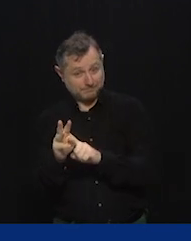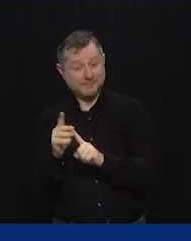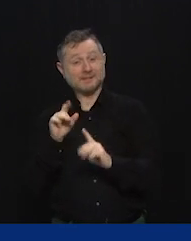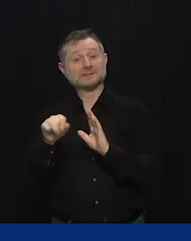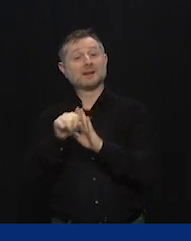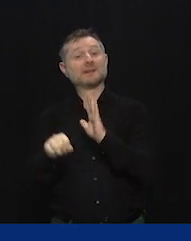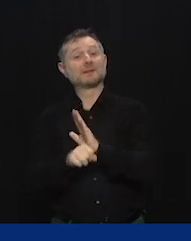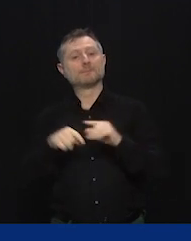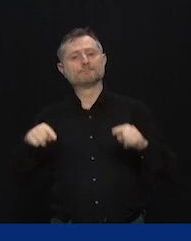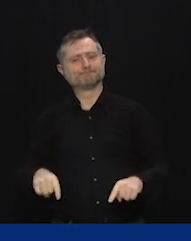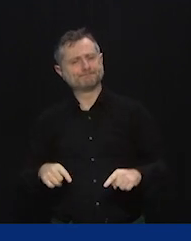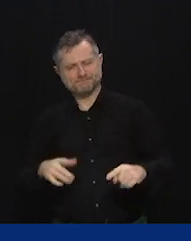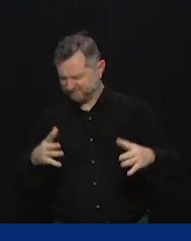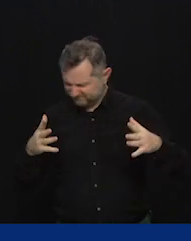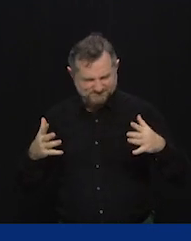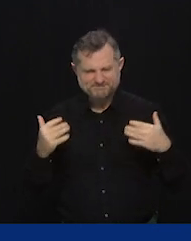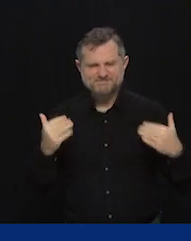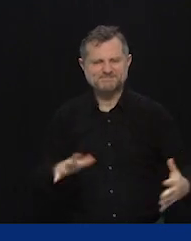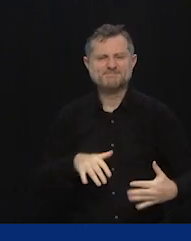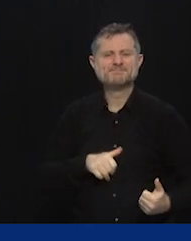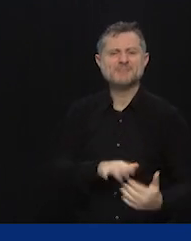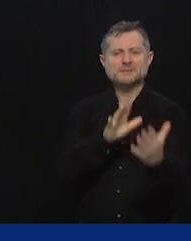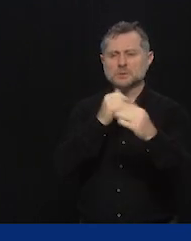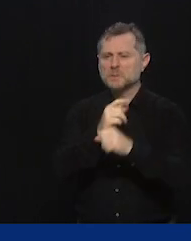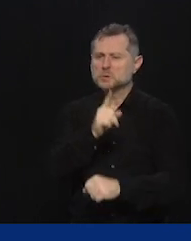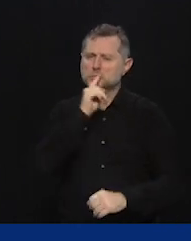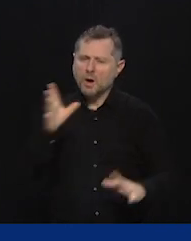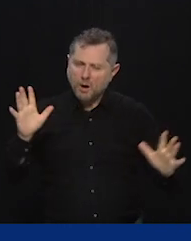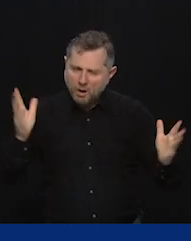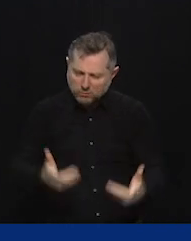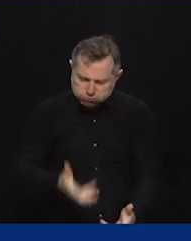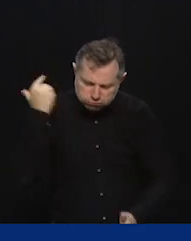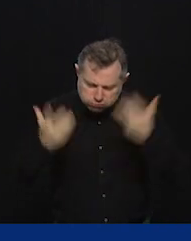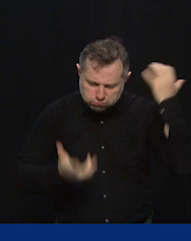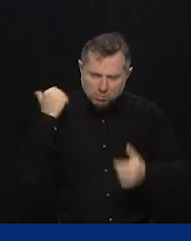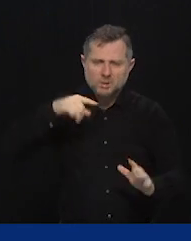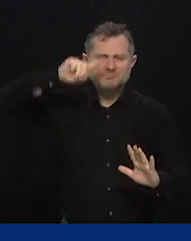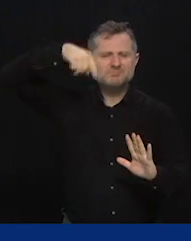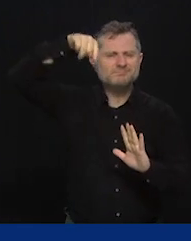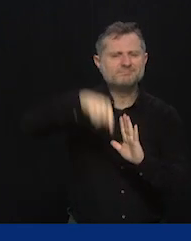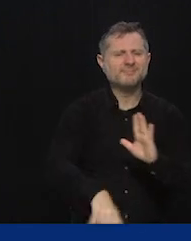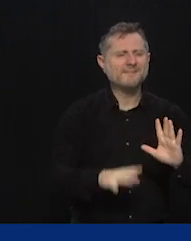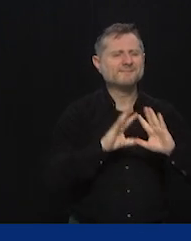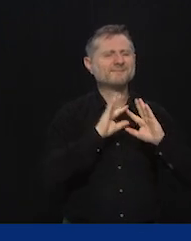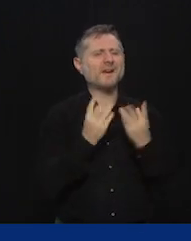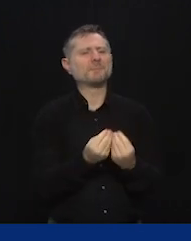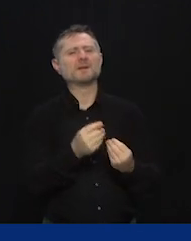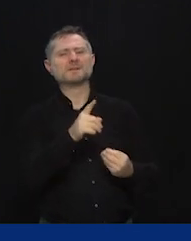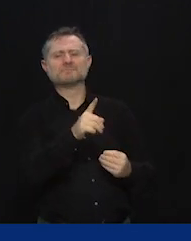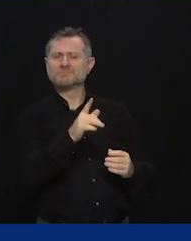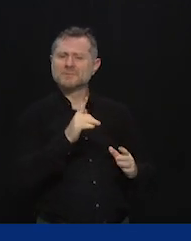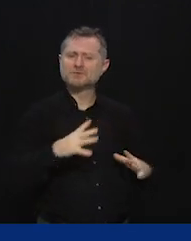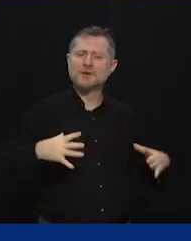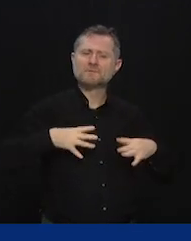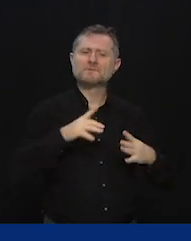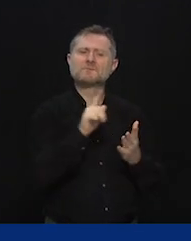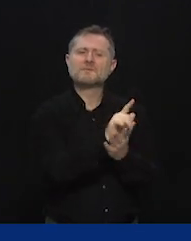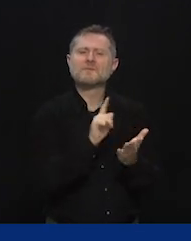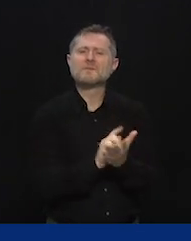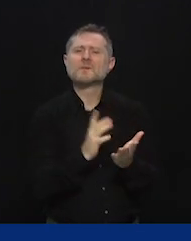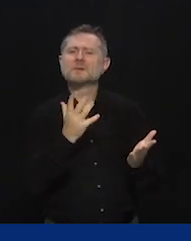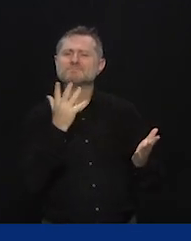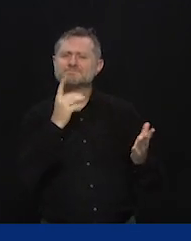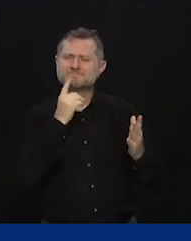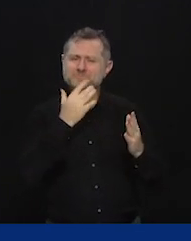in the country, a model for other states. And we, again, taking this step, which now we see this year, I believe, is the last year of the